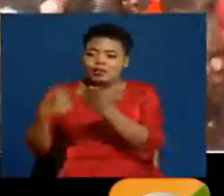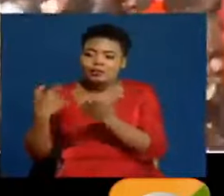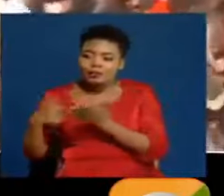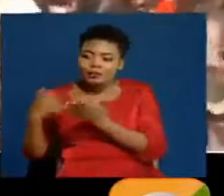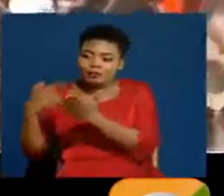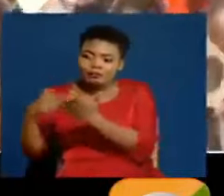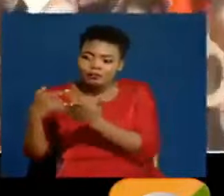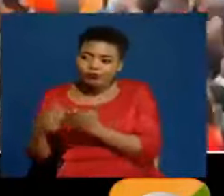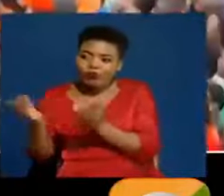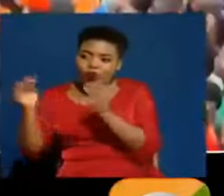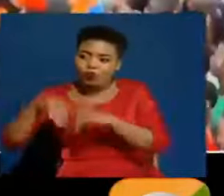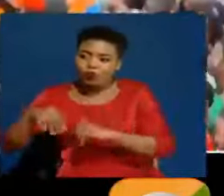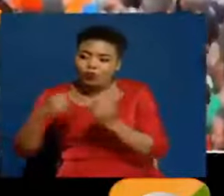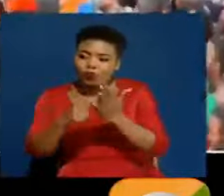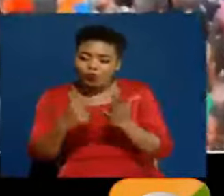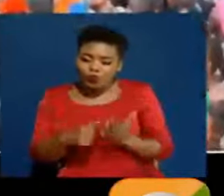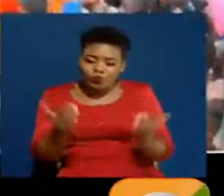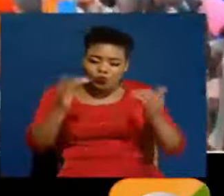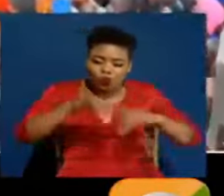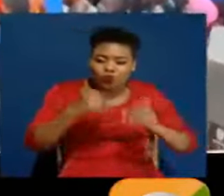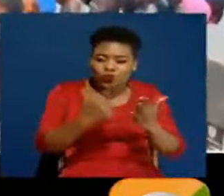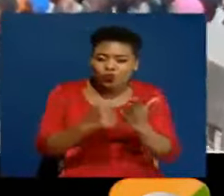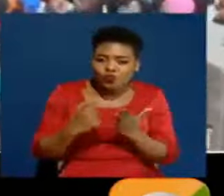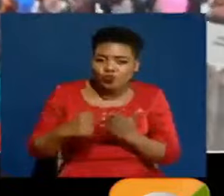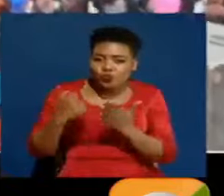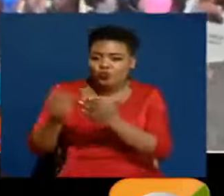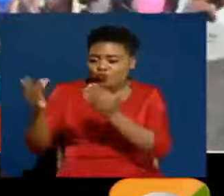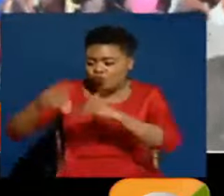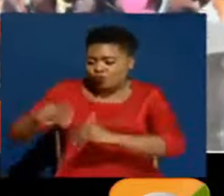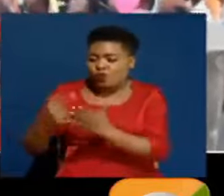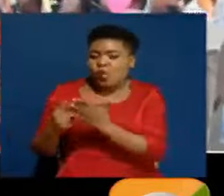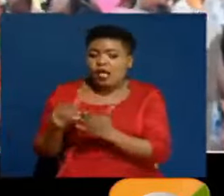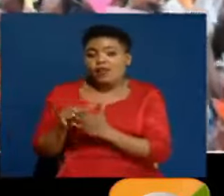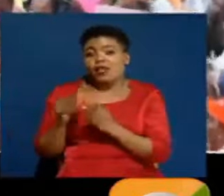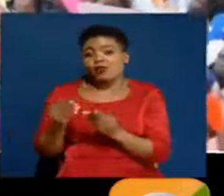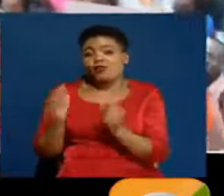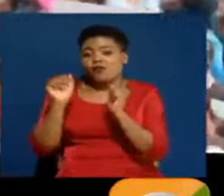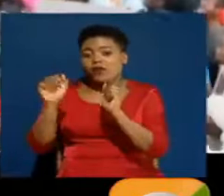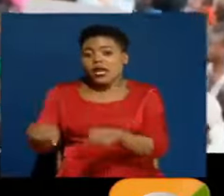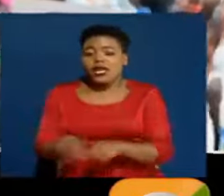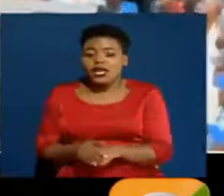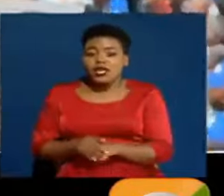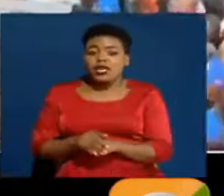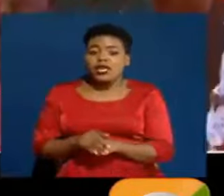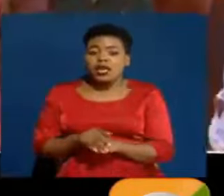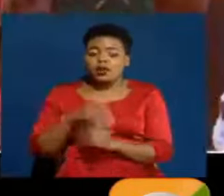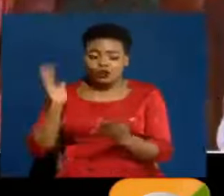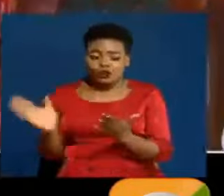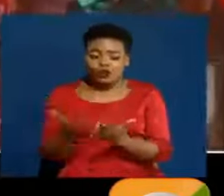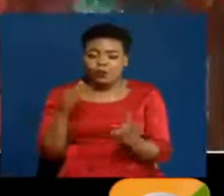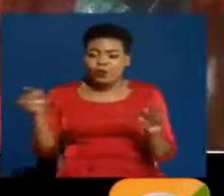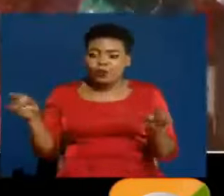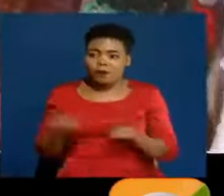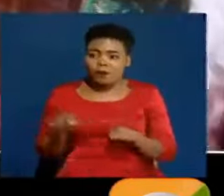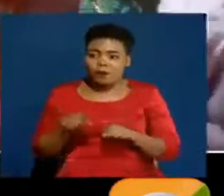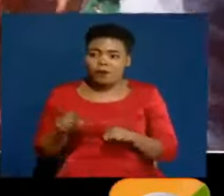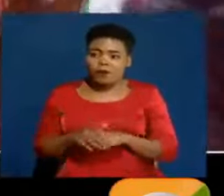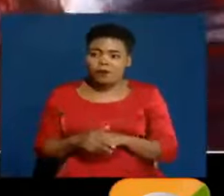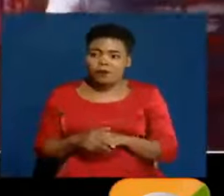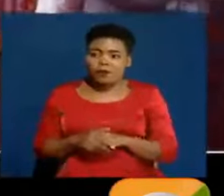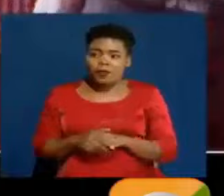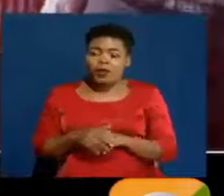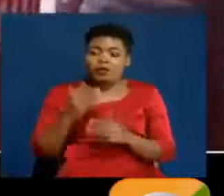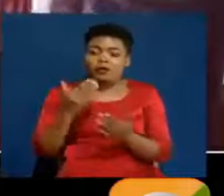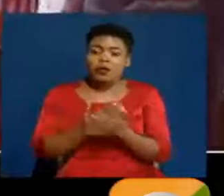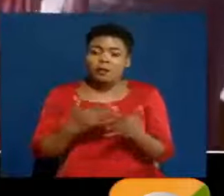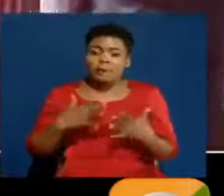has emerged from this Gen Z uprising. A tension that is about those that are